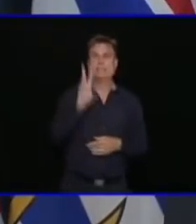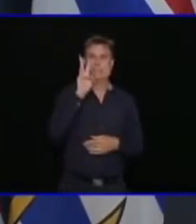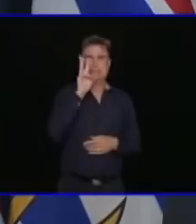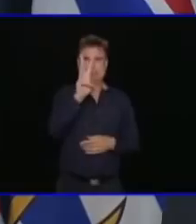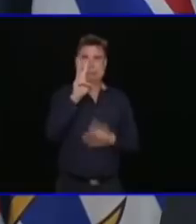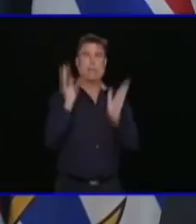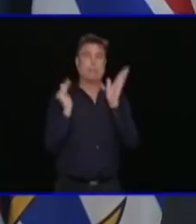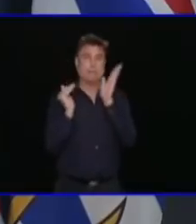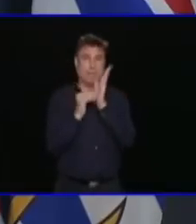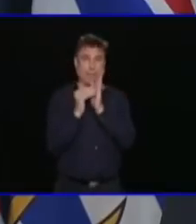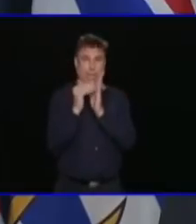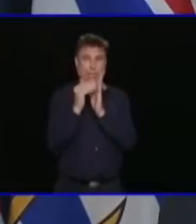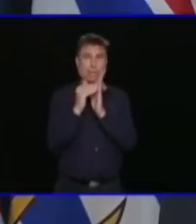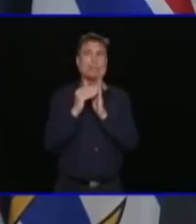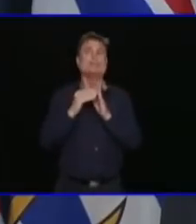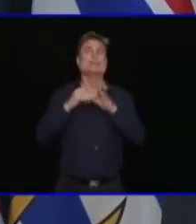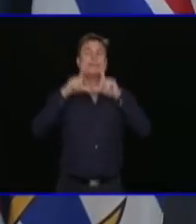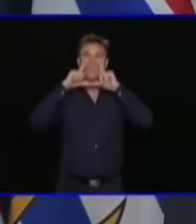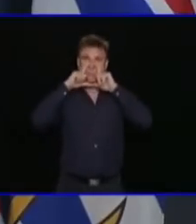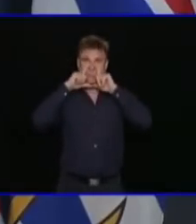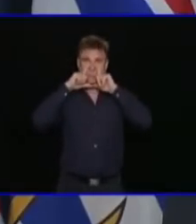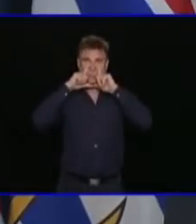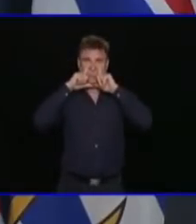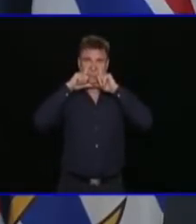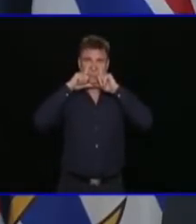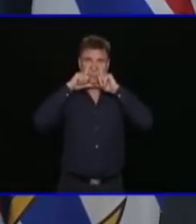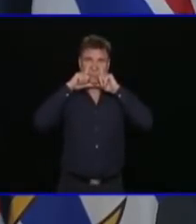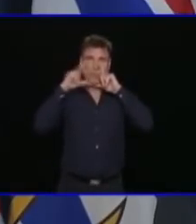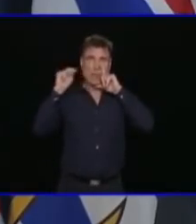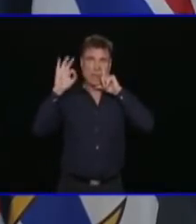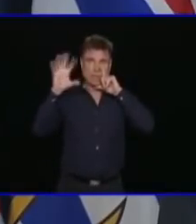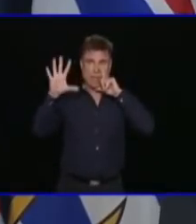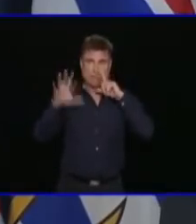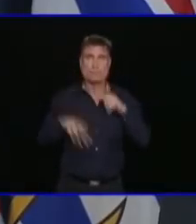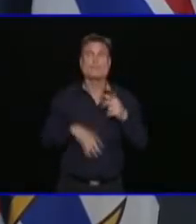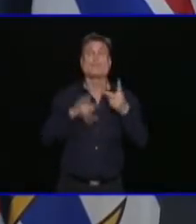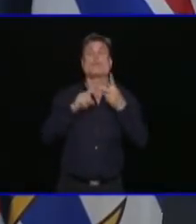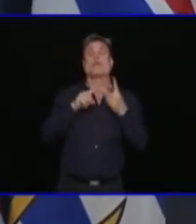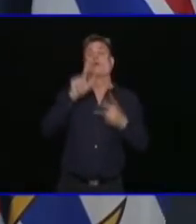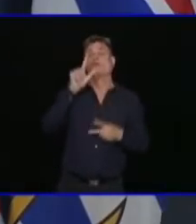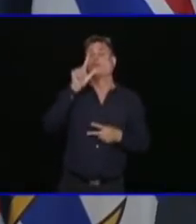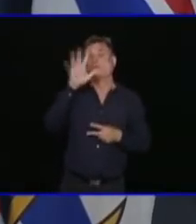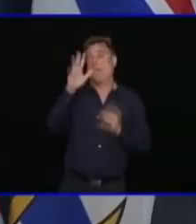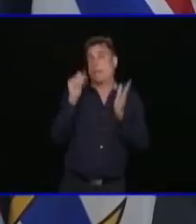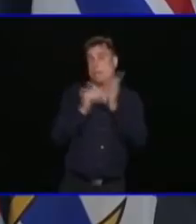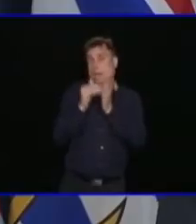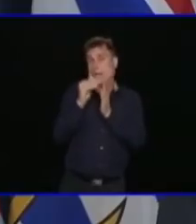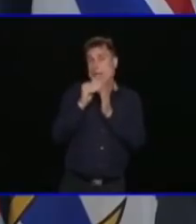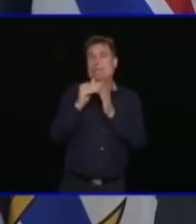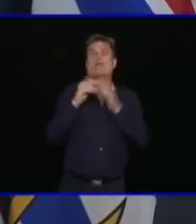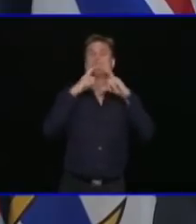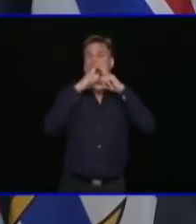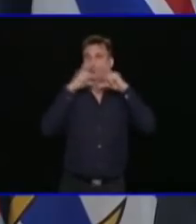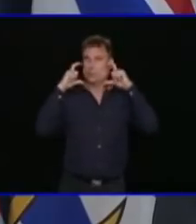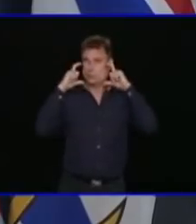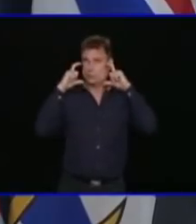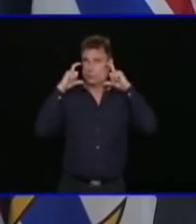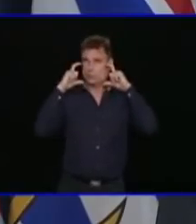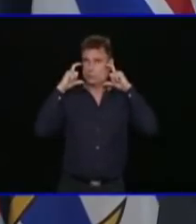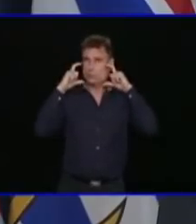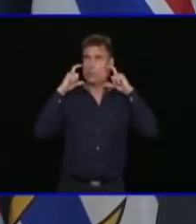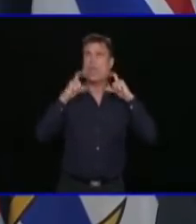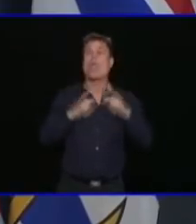procedure masks, just over 2,302,000 pieces of eye protection, including goggles and face shields, just